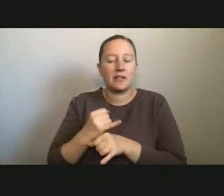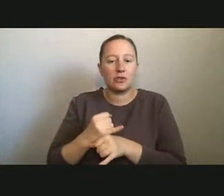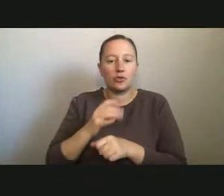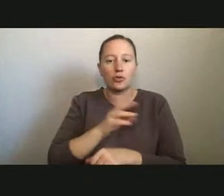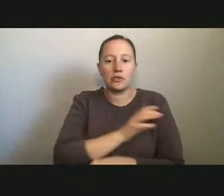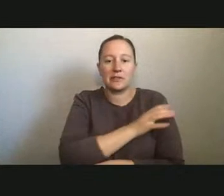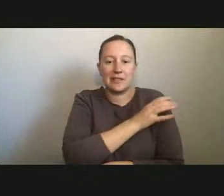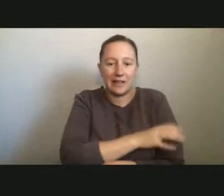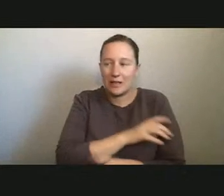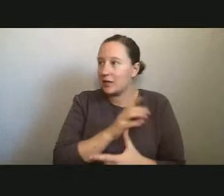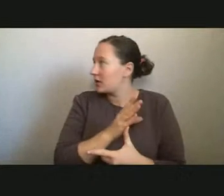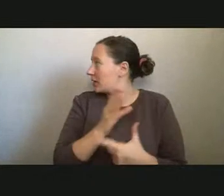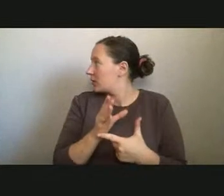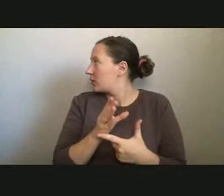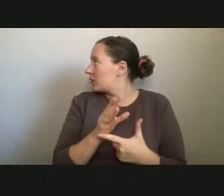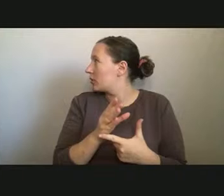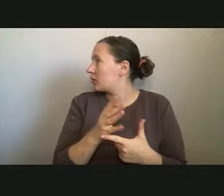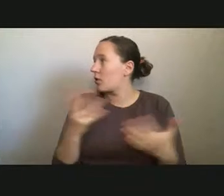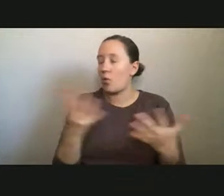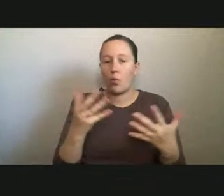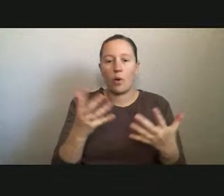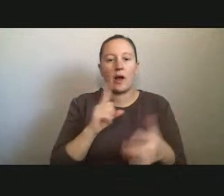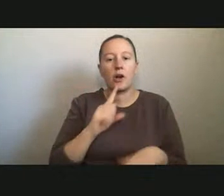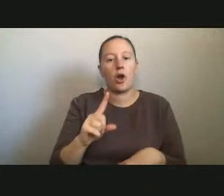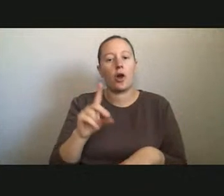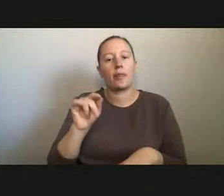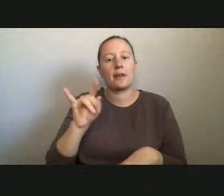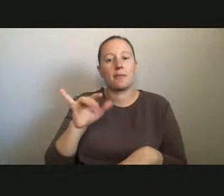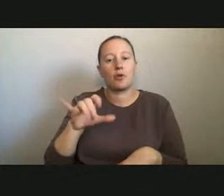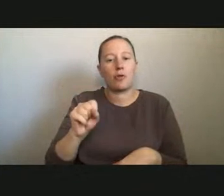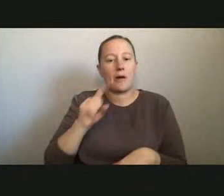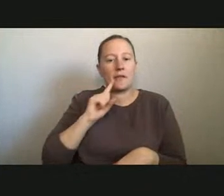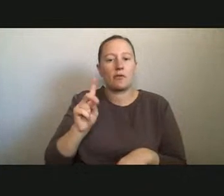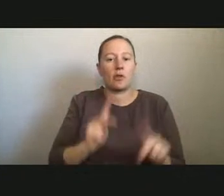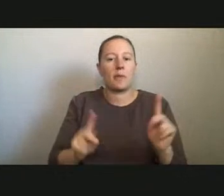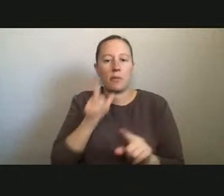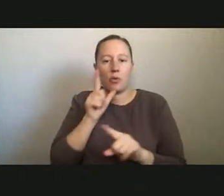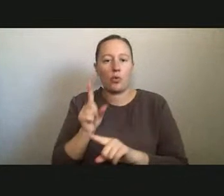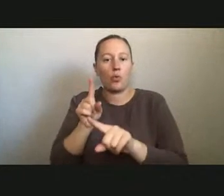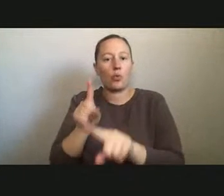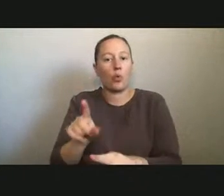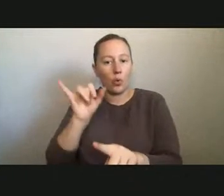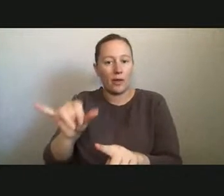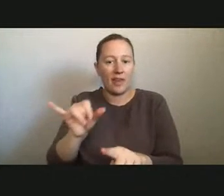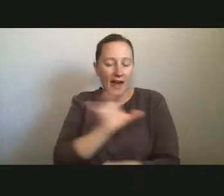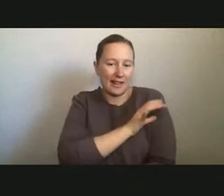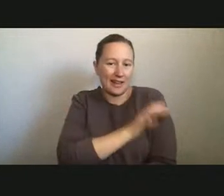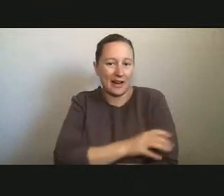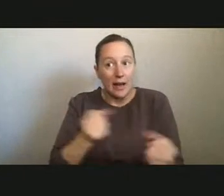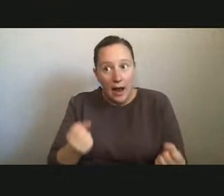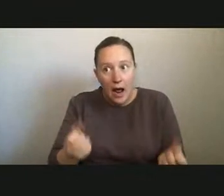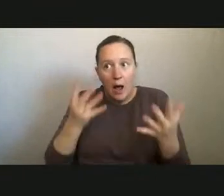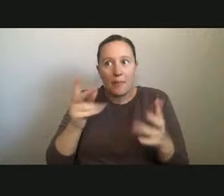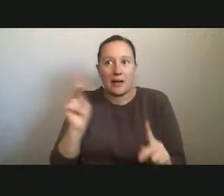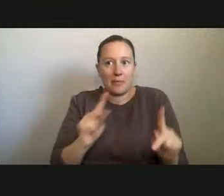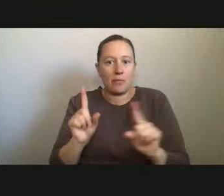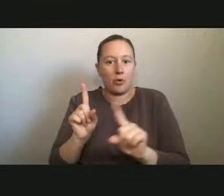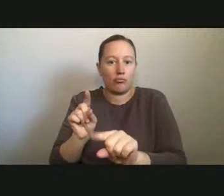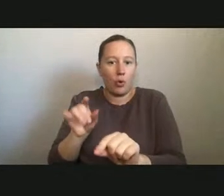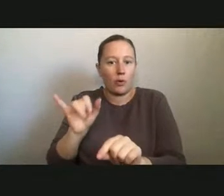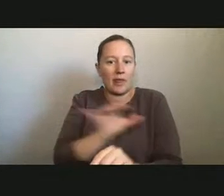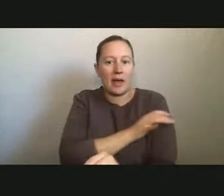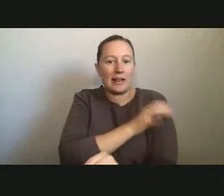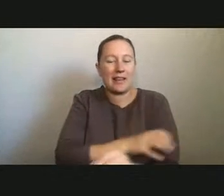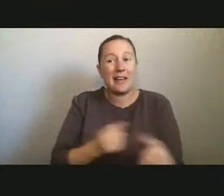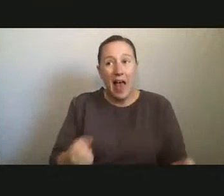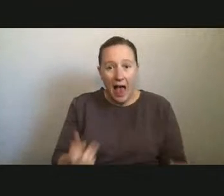What are the demographics of the patients who come through that clinic? How many people come through the clinic? How many are likely to be